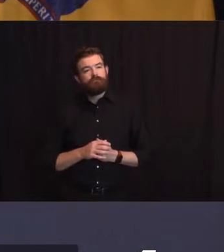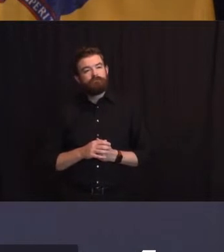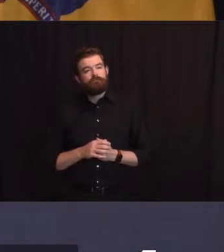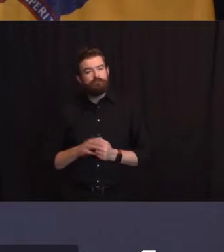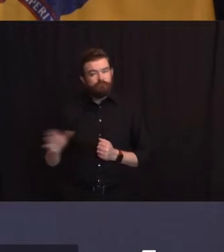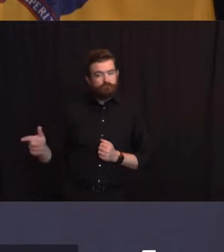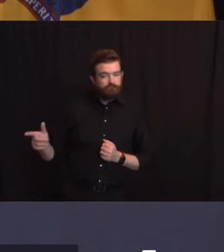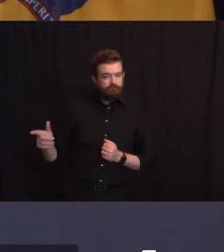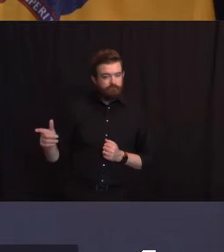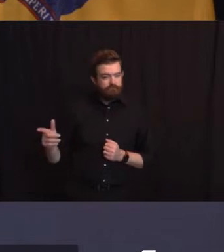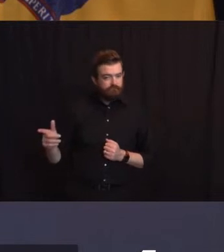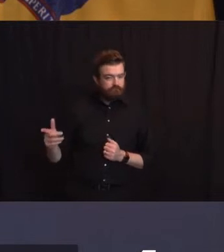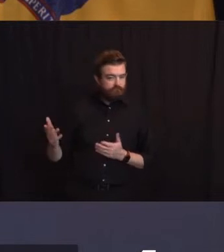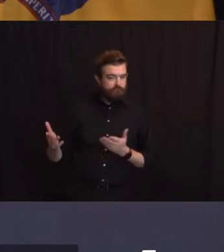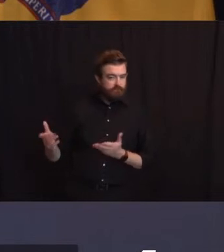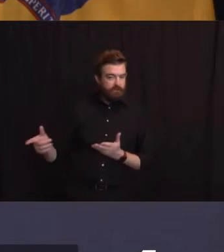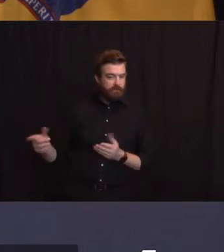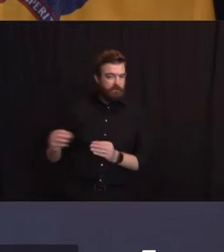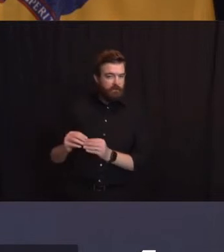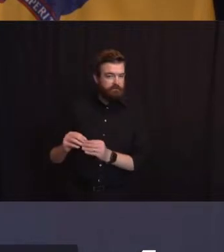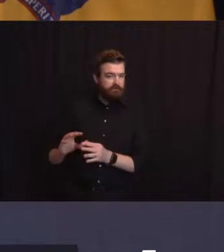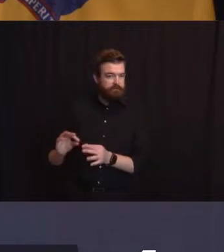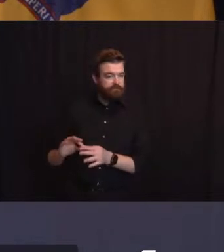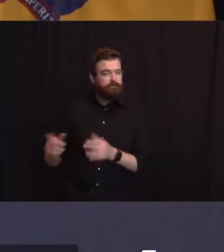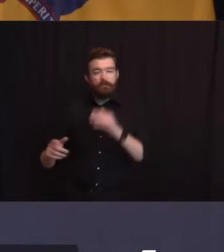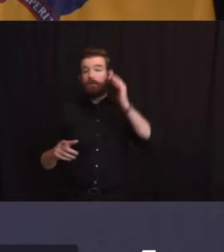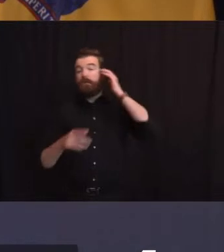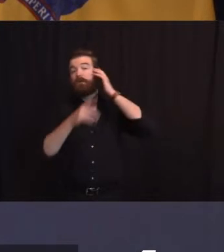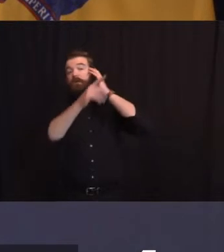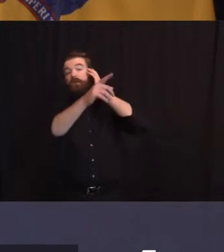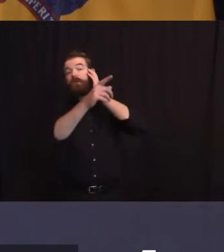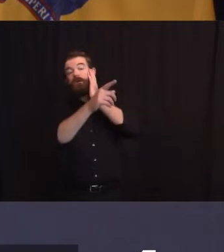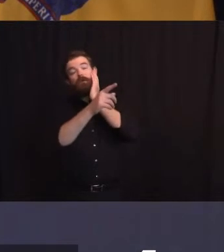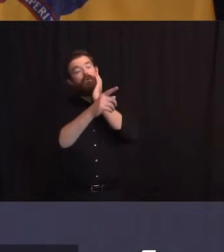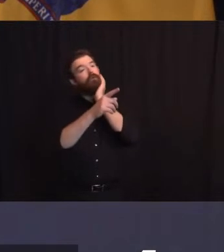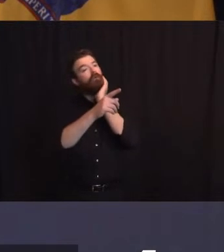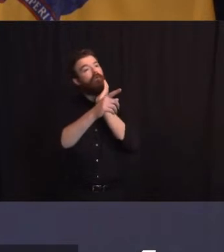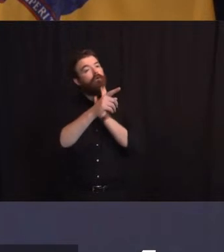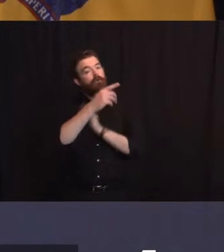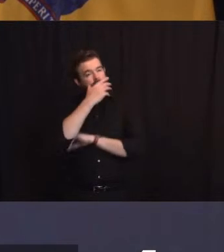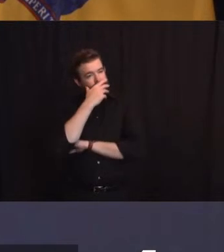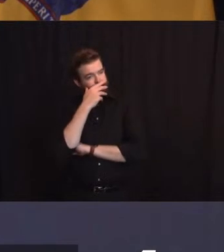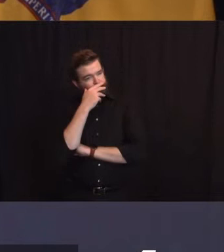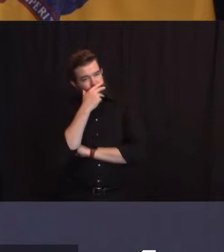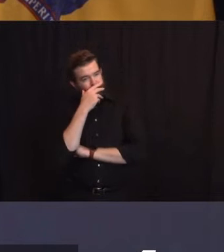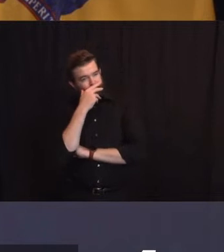going to be a range of data. We look at the whole range of data.